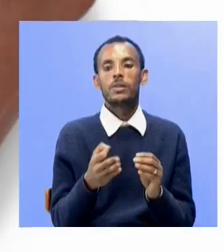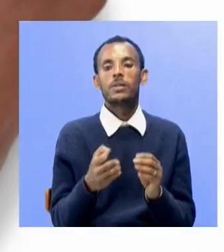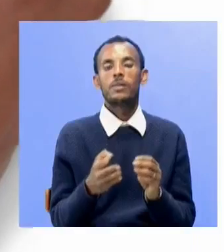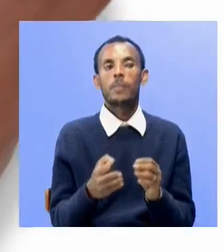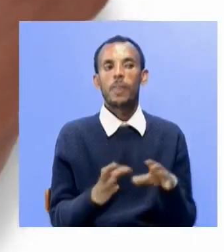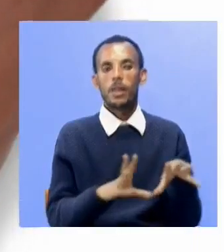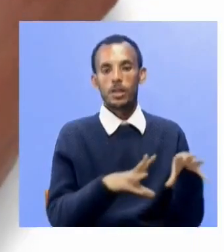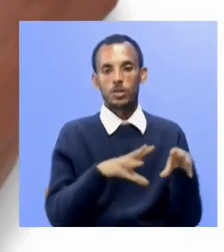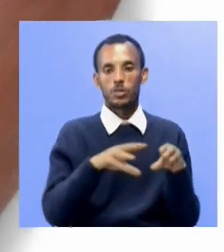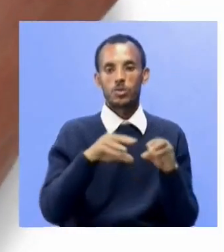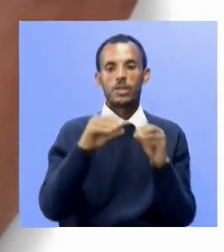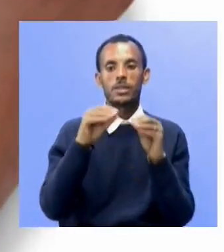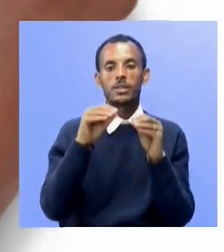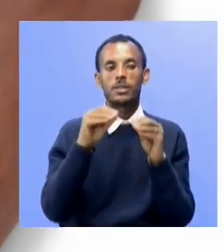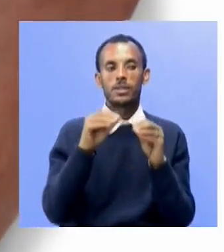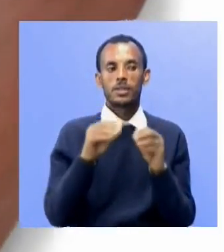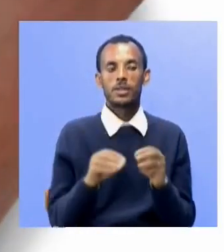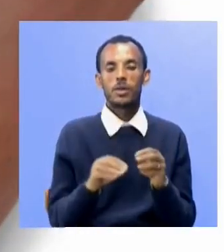What is